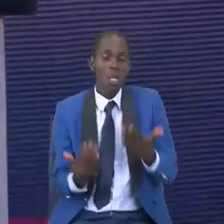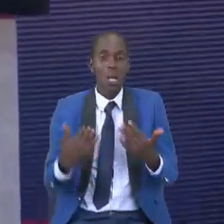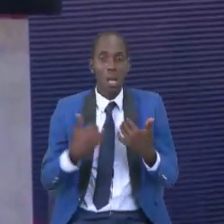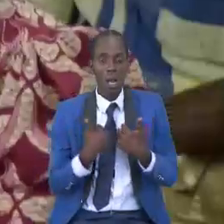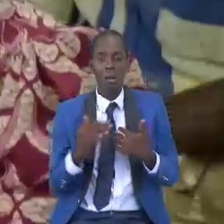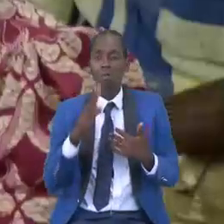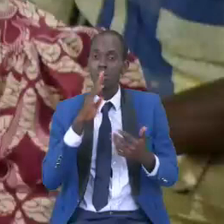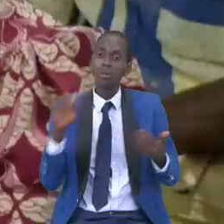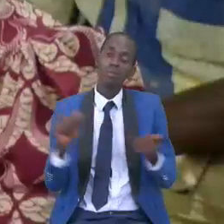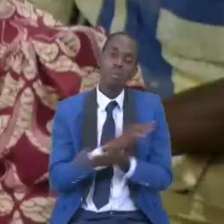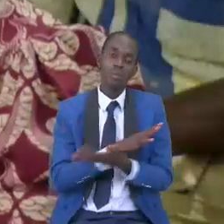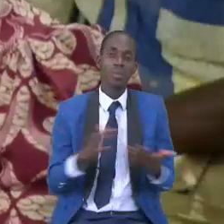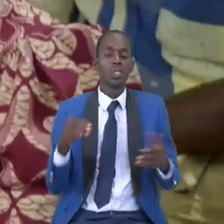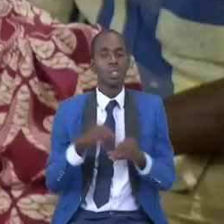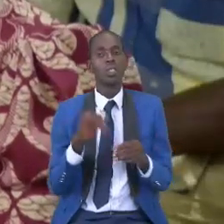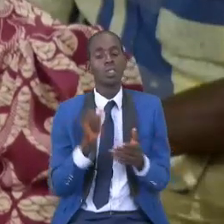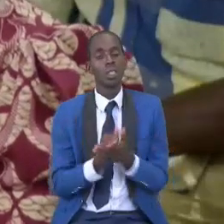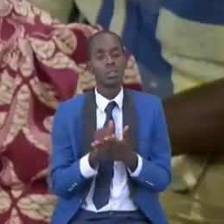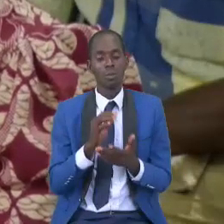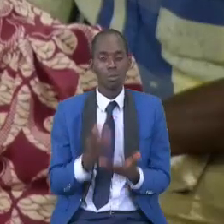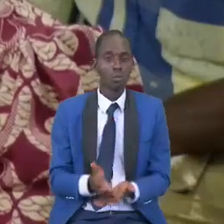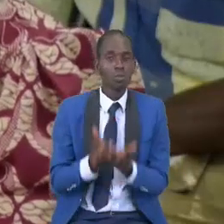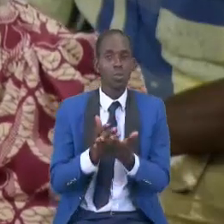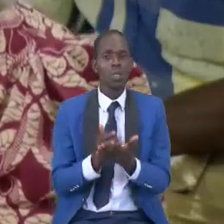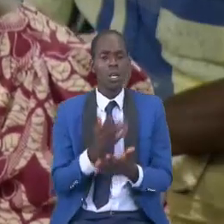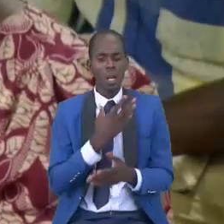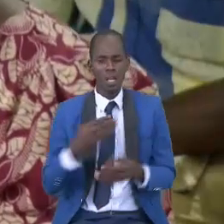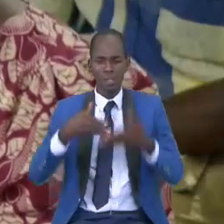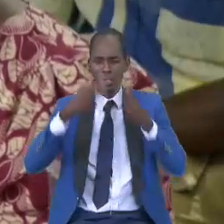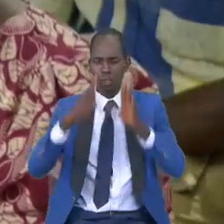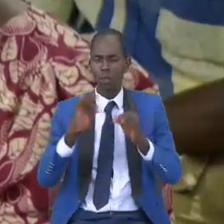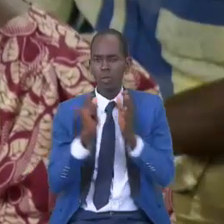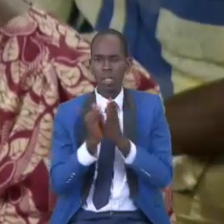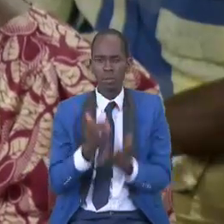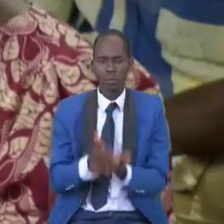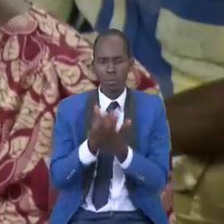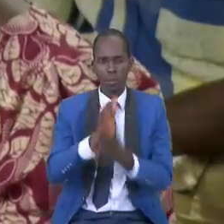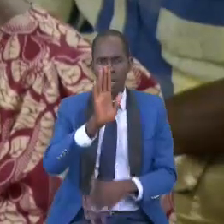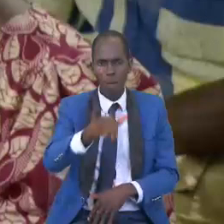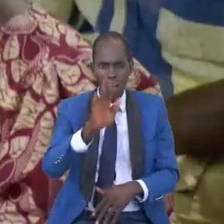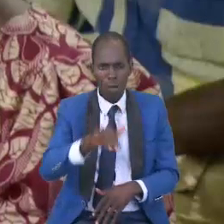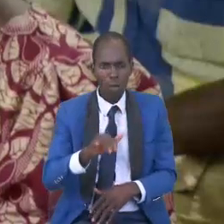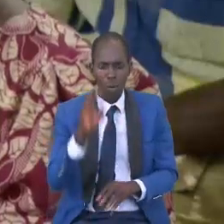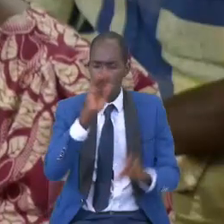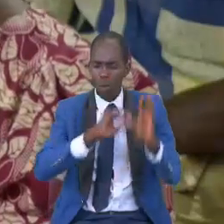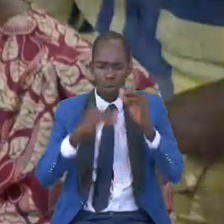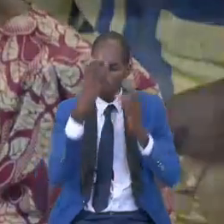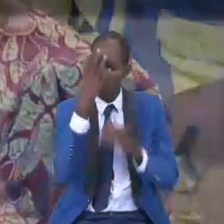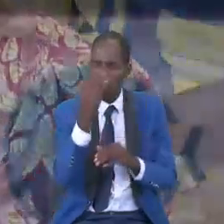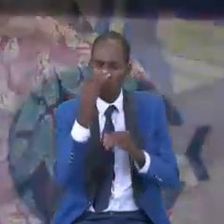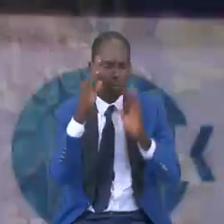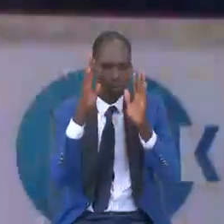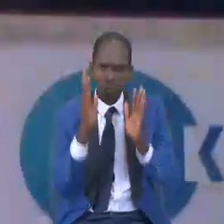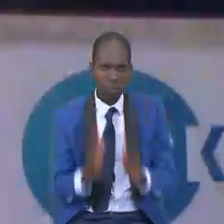here? The sin made him, allow me to use the word, is the real word, stupid. He didn't have any